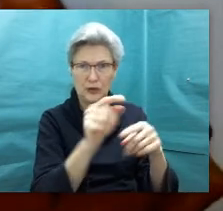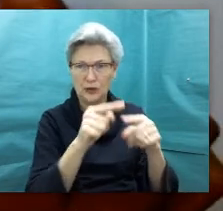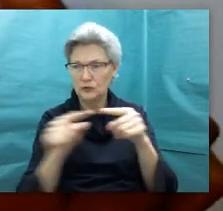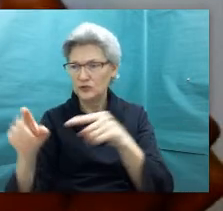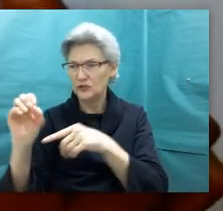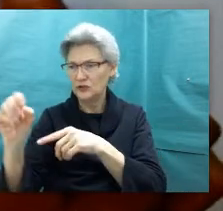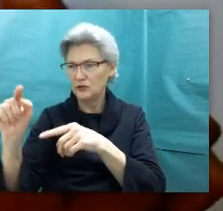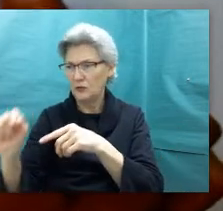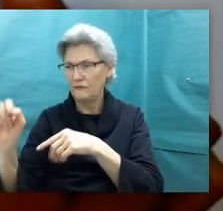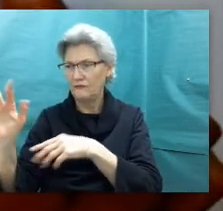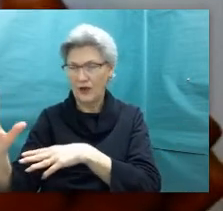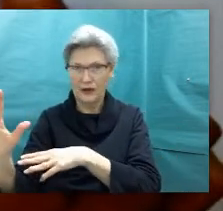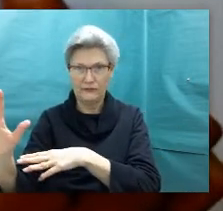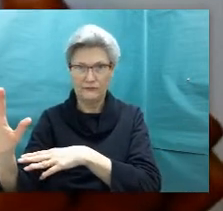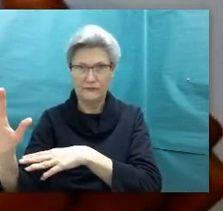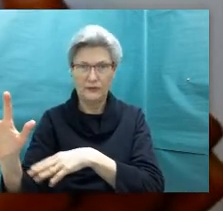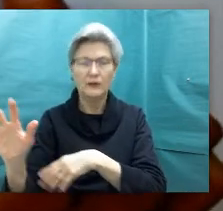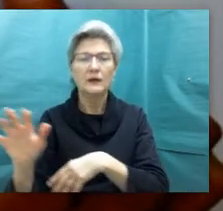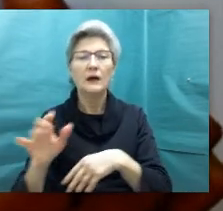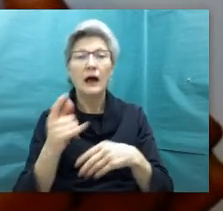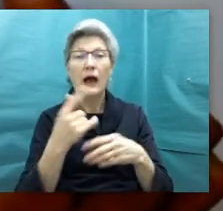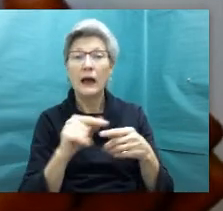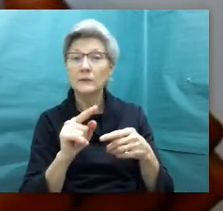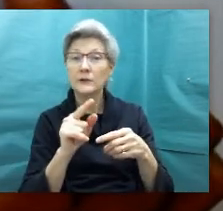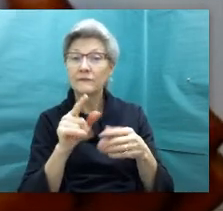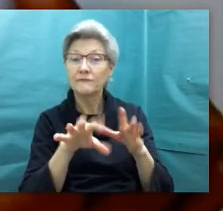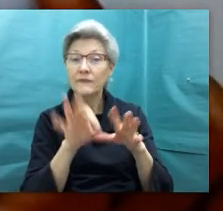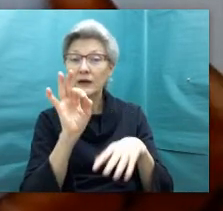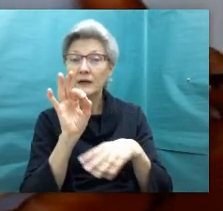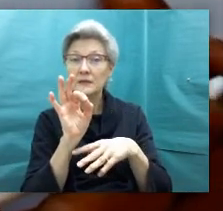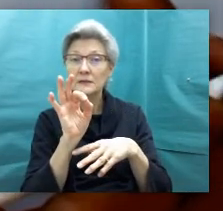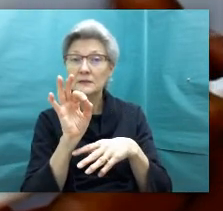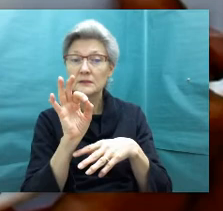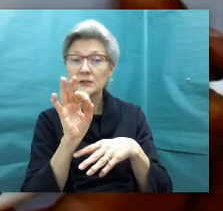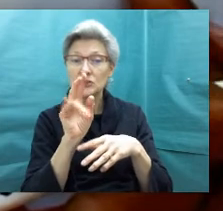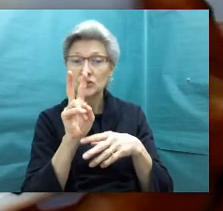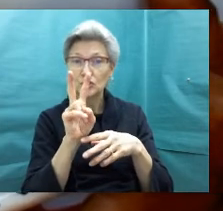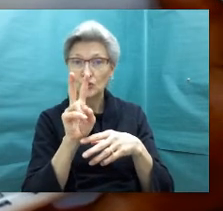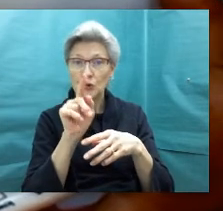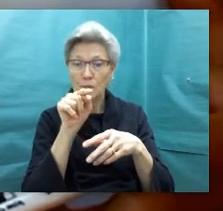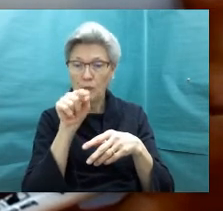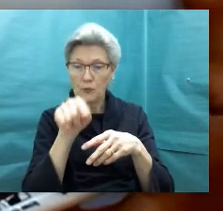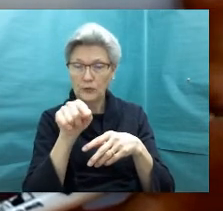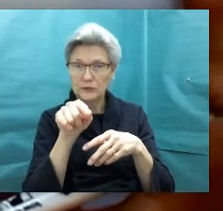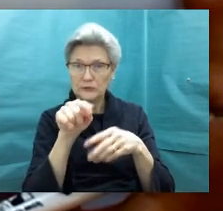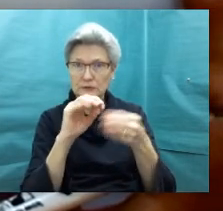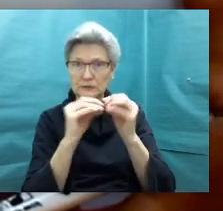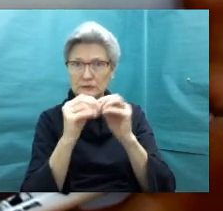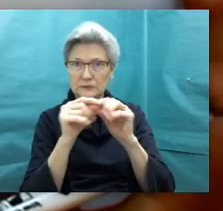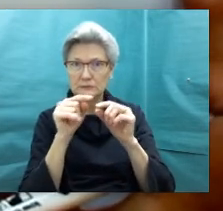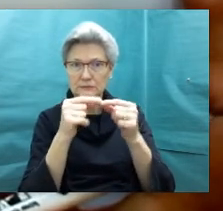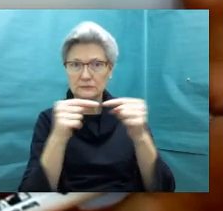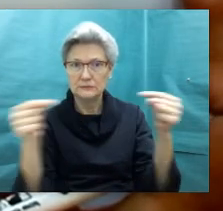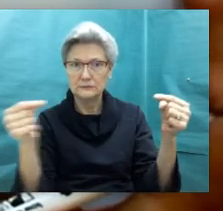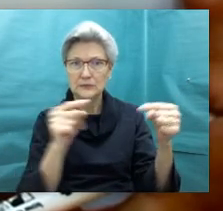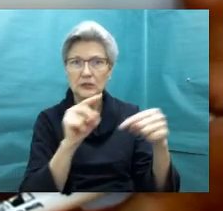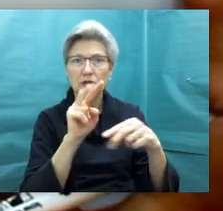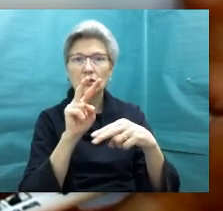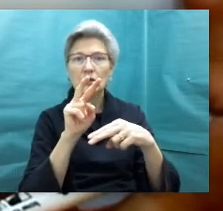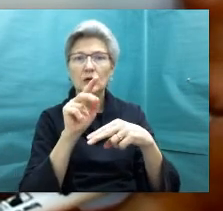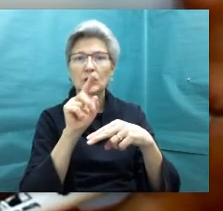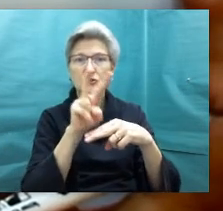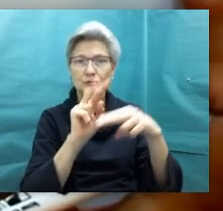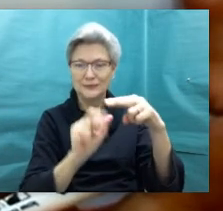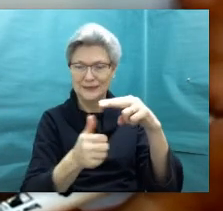0 and 5/10ths, right? I'm going to find these 2 points on our number line. I'm going to find 2/10ths